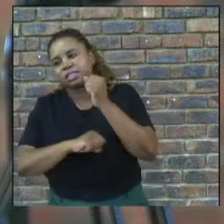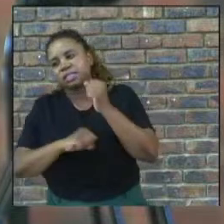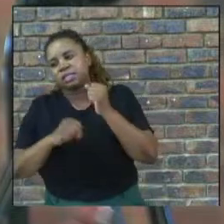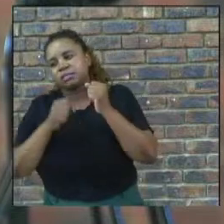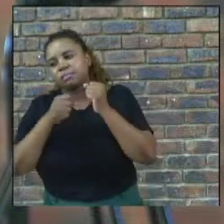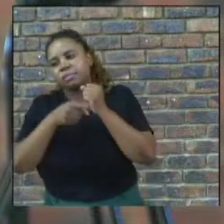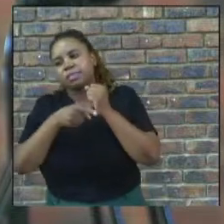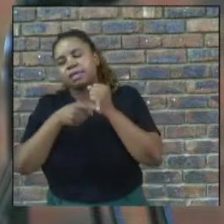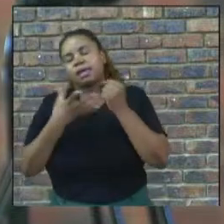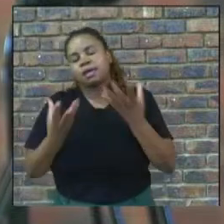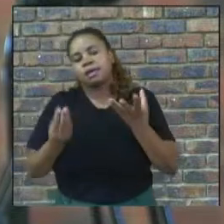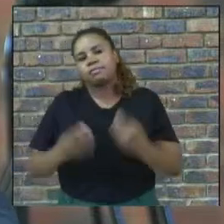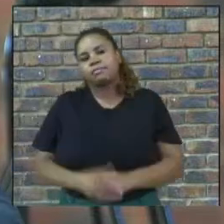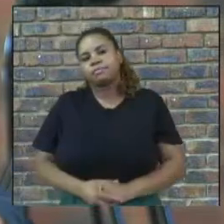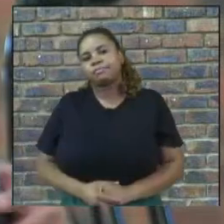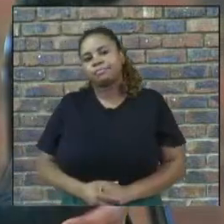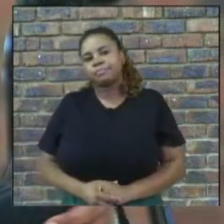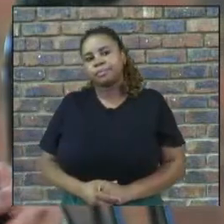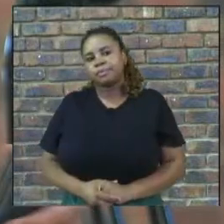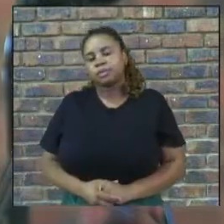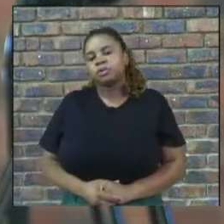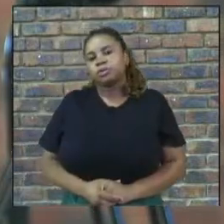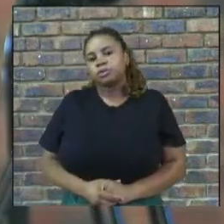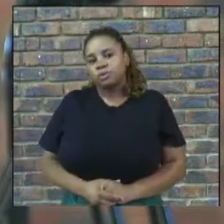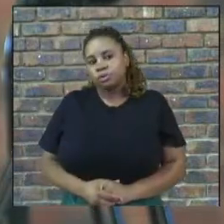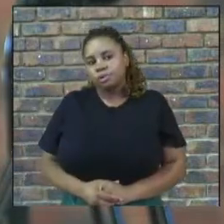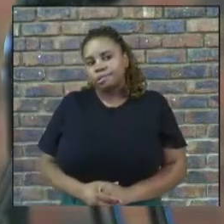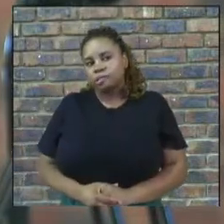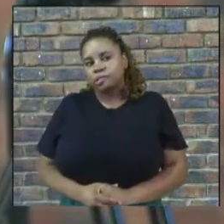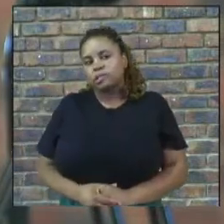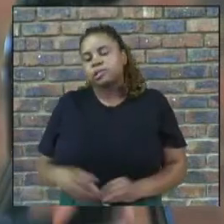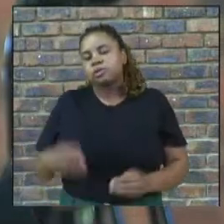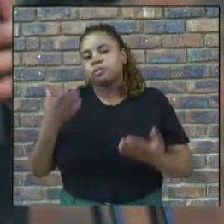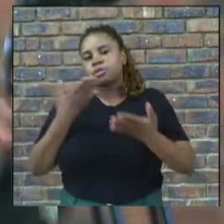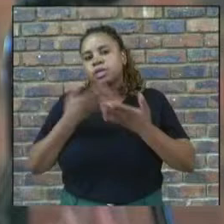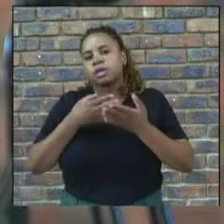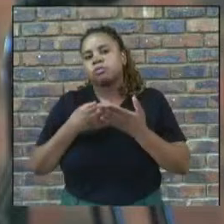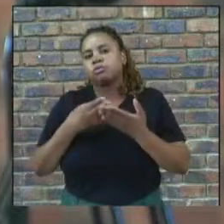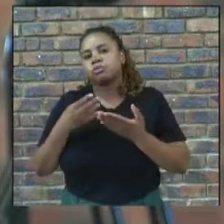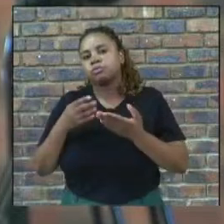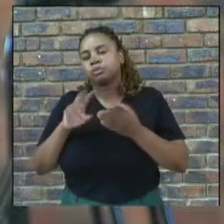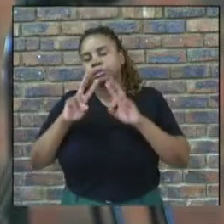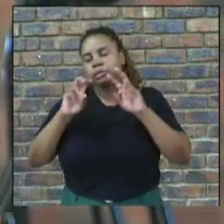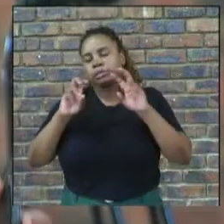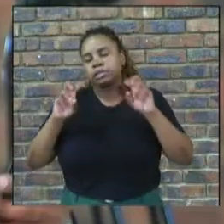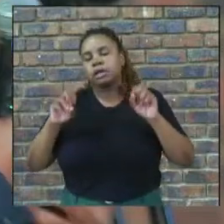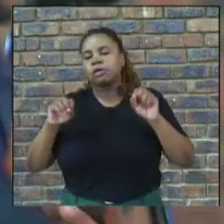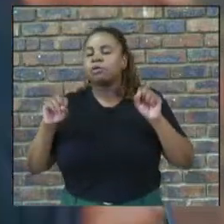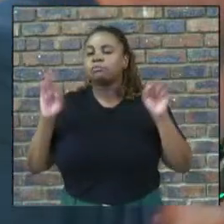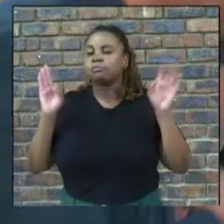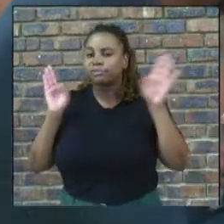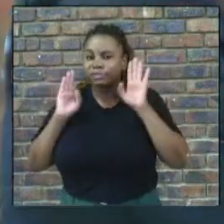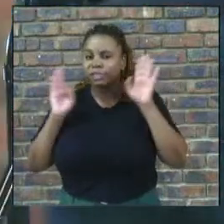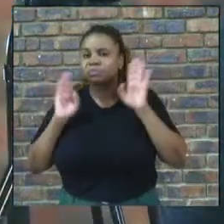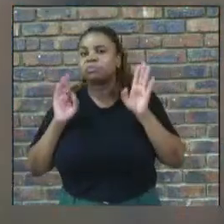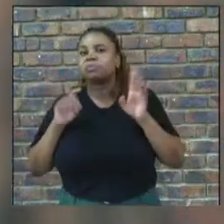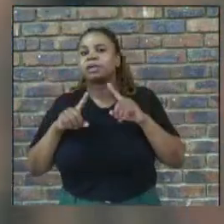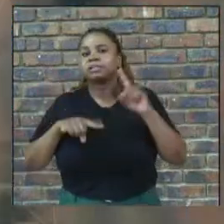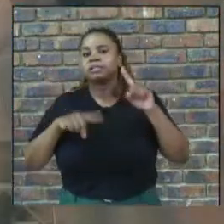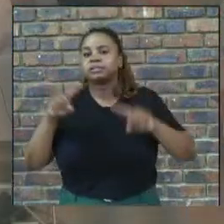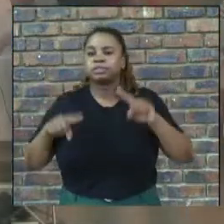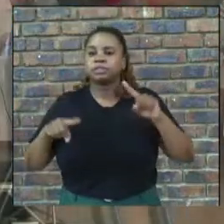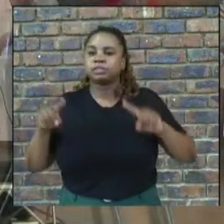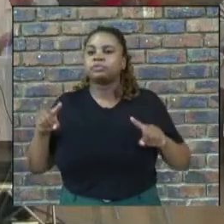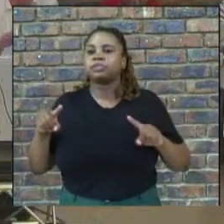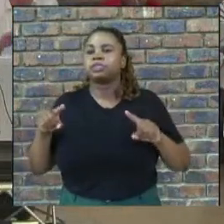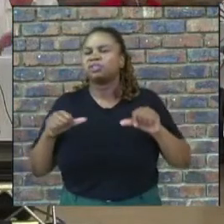our social media platforms, on how you can access whatever you access, the programs that we are implementing as well. I thank you. Thank